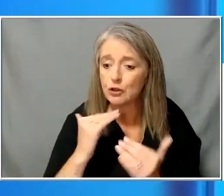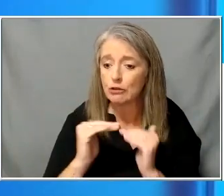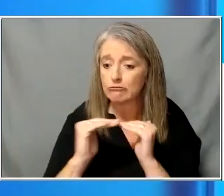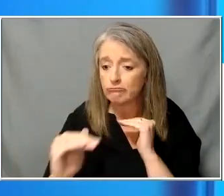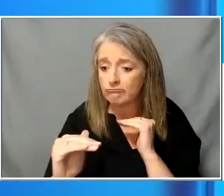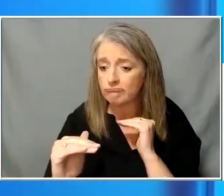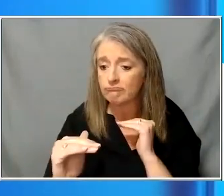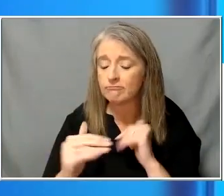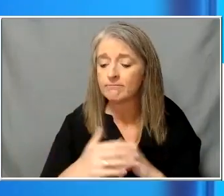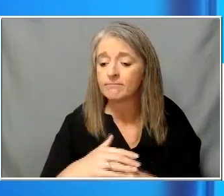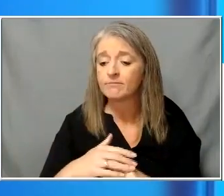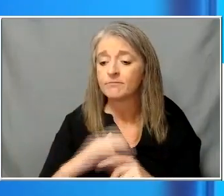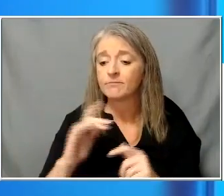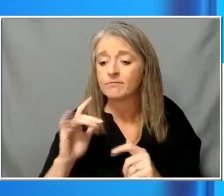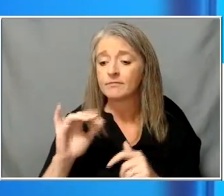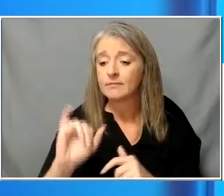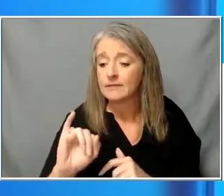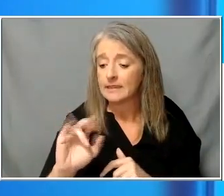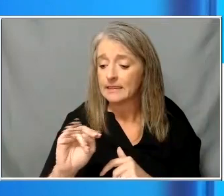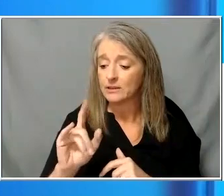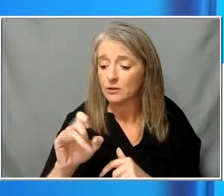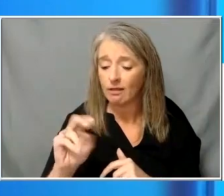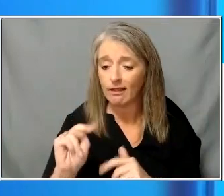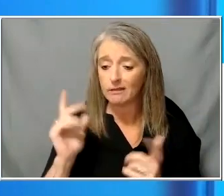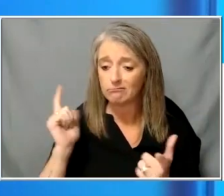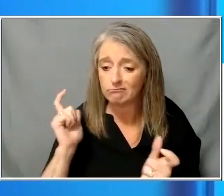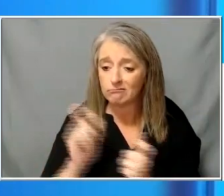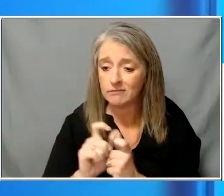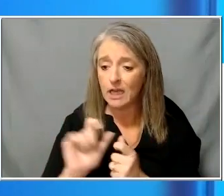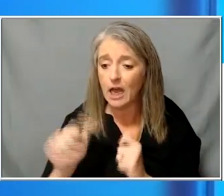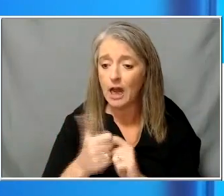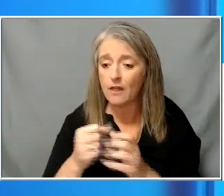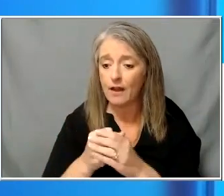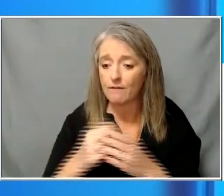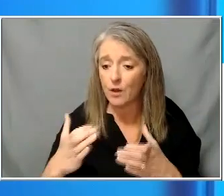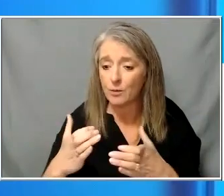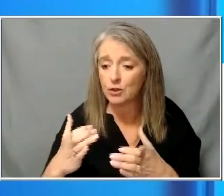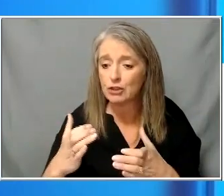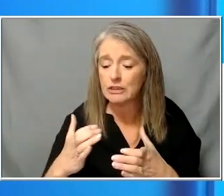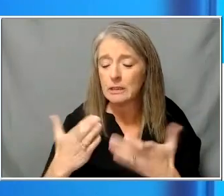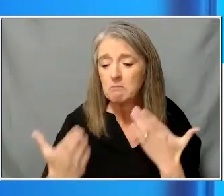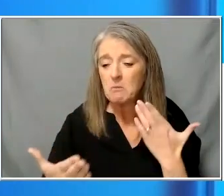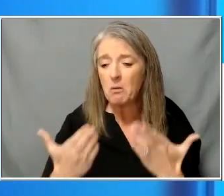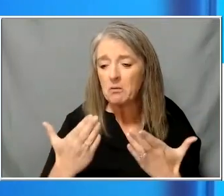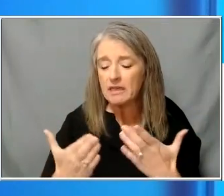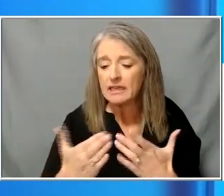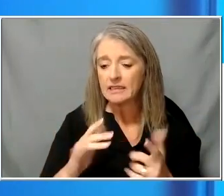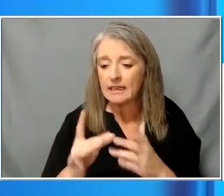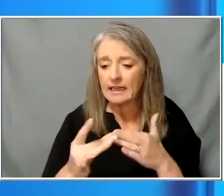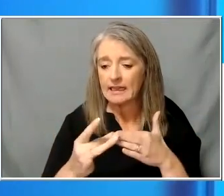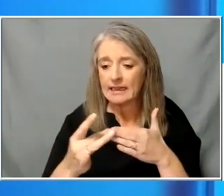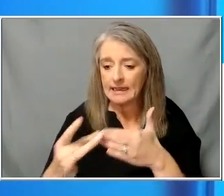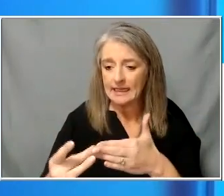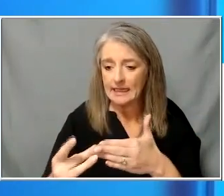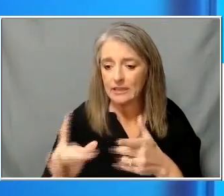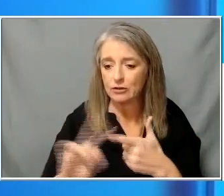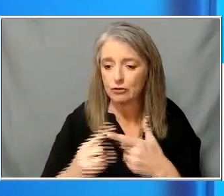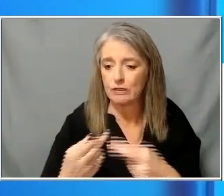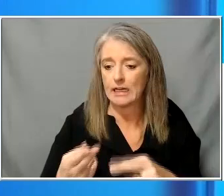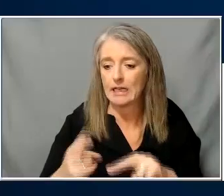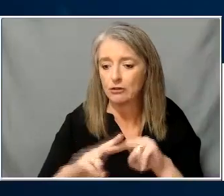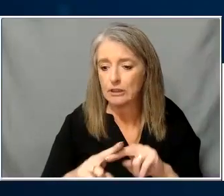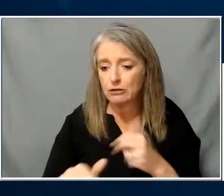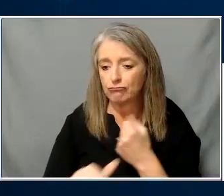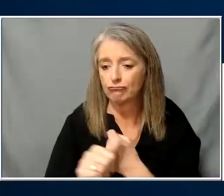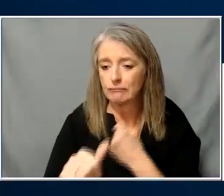reducing insulin-like growth factors and other inflammatory markers, which are probably leading to increased risk of cancer. But I'm